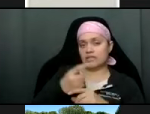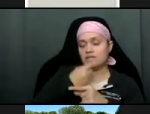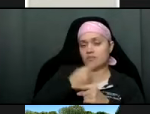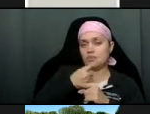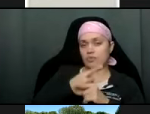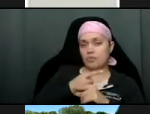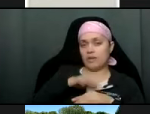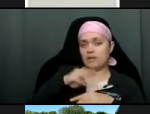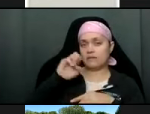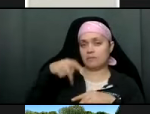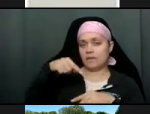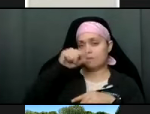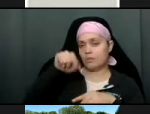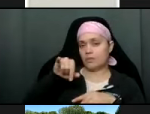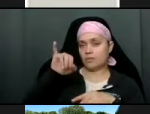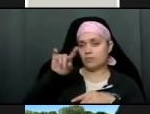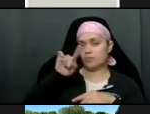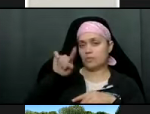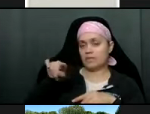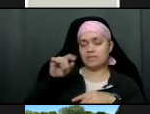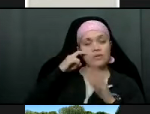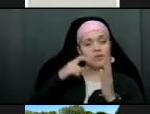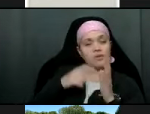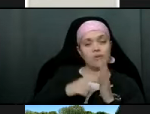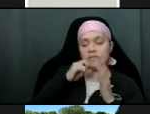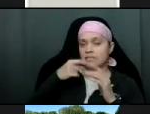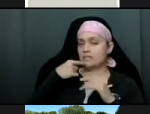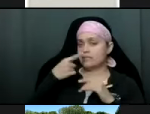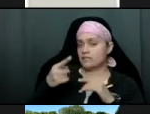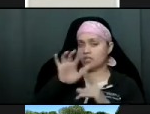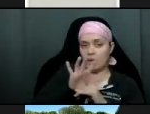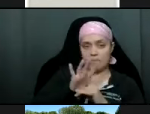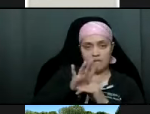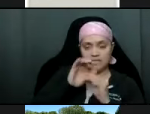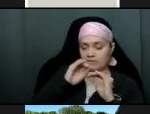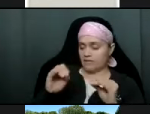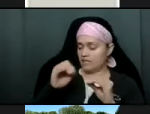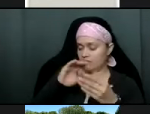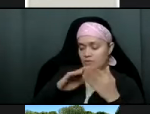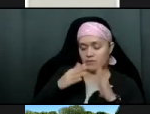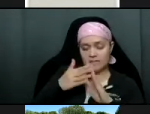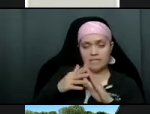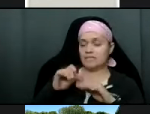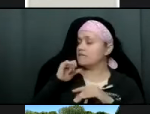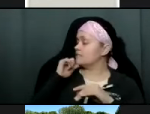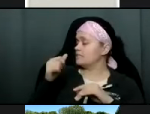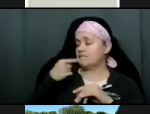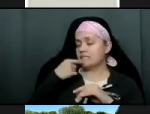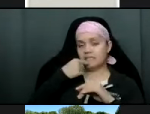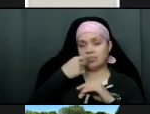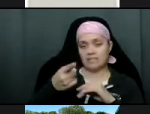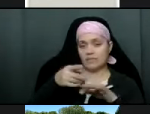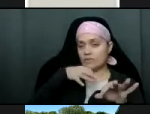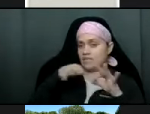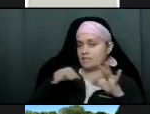the map quiz. Notice I didn't tell you the population of any of those cities. I didn't explain